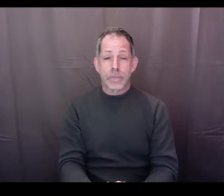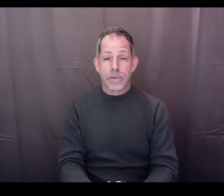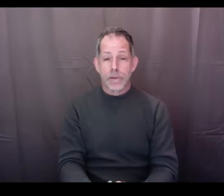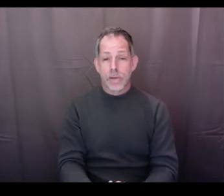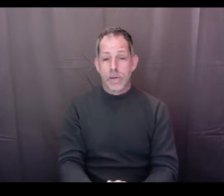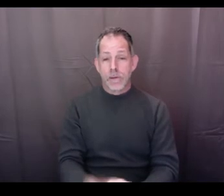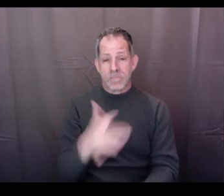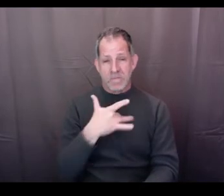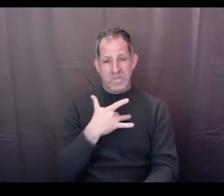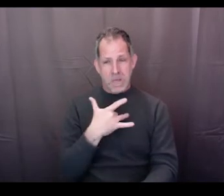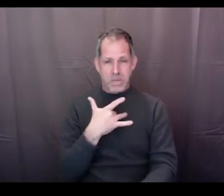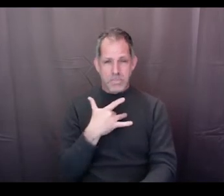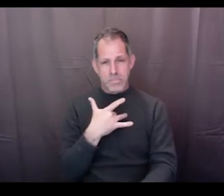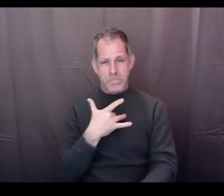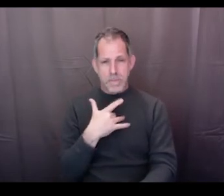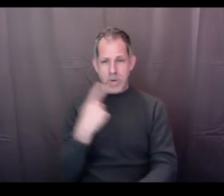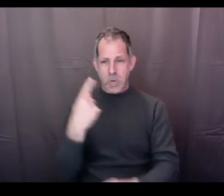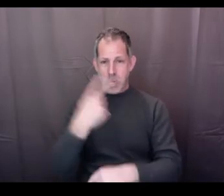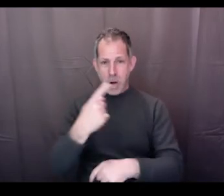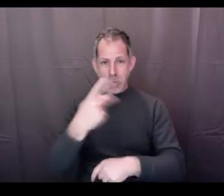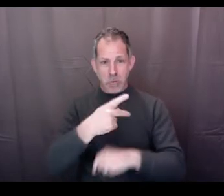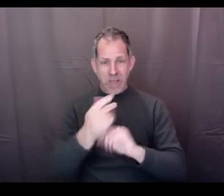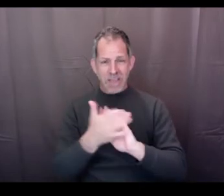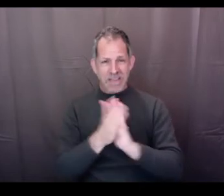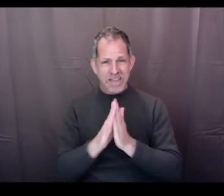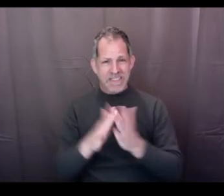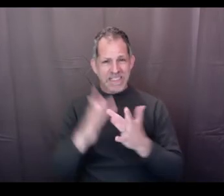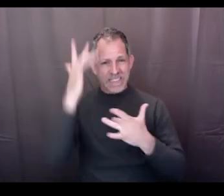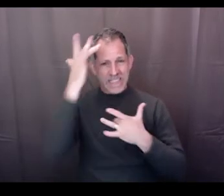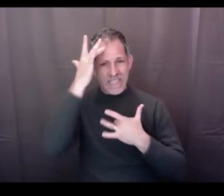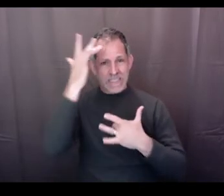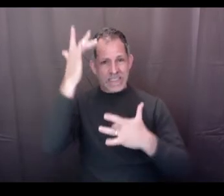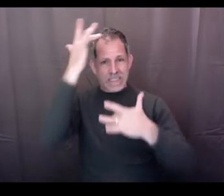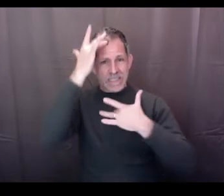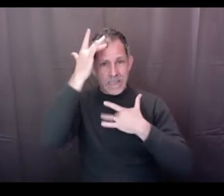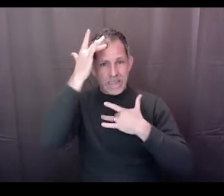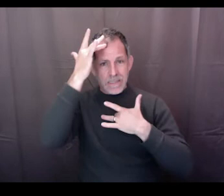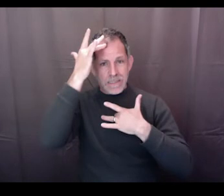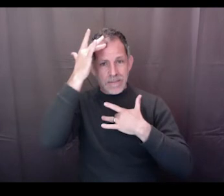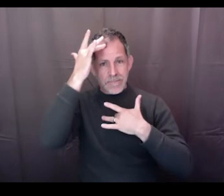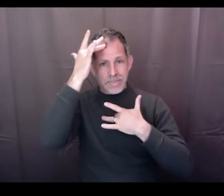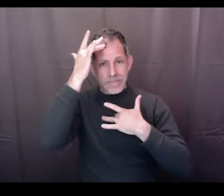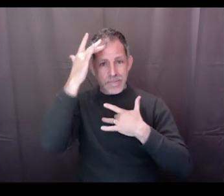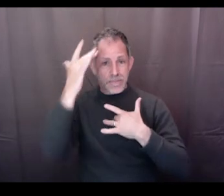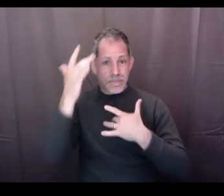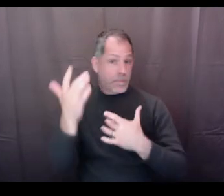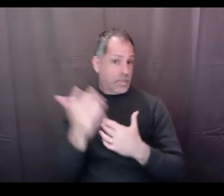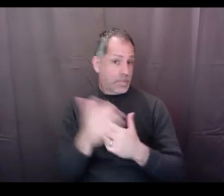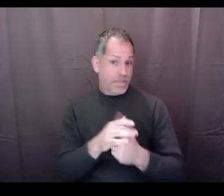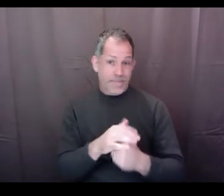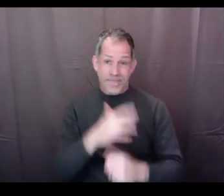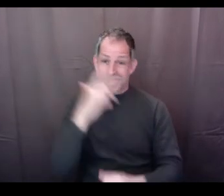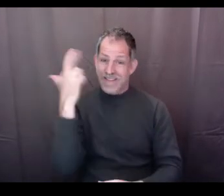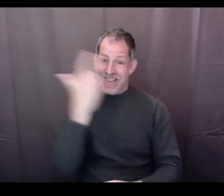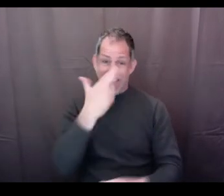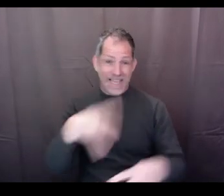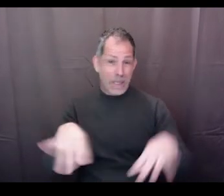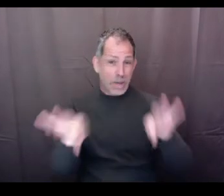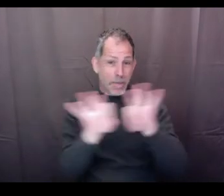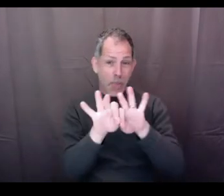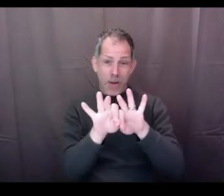if they do develop the infection during the first couple of days of being contagious, they won't even know. So that's why